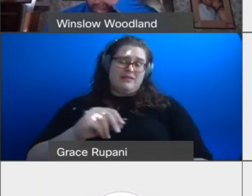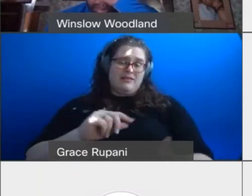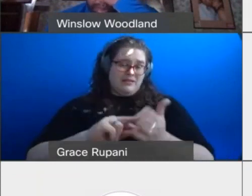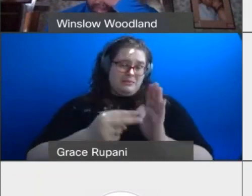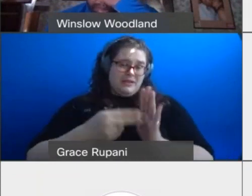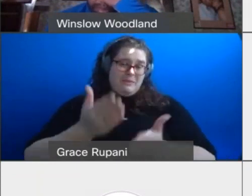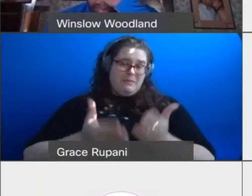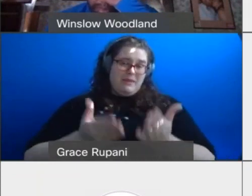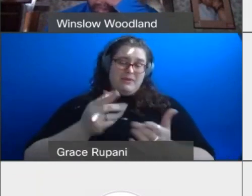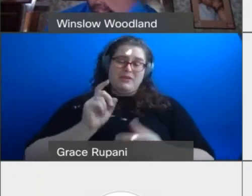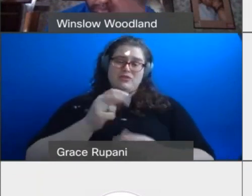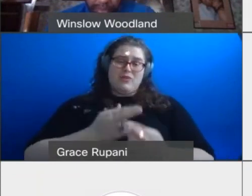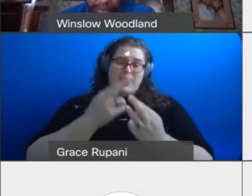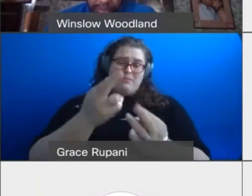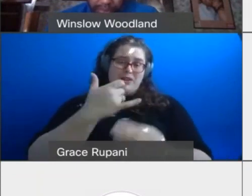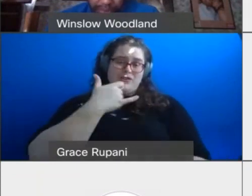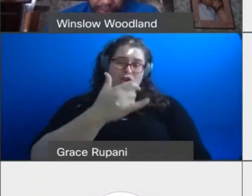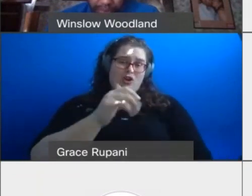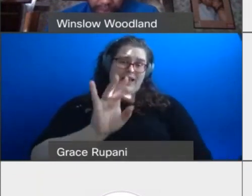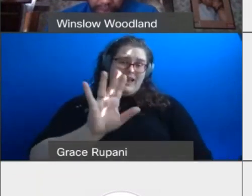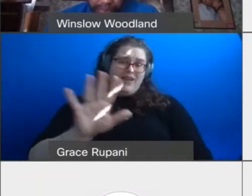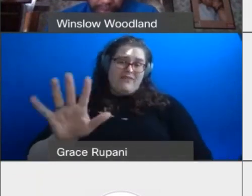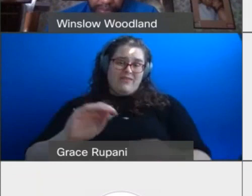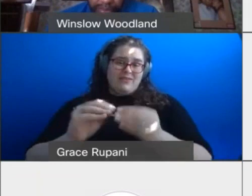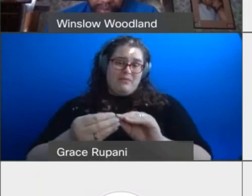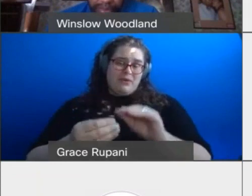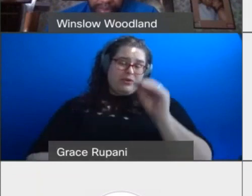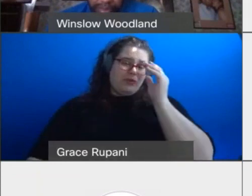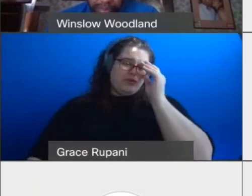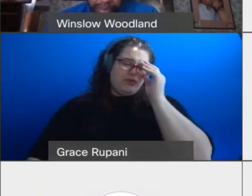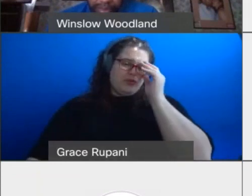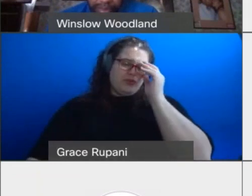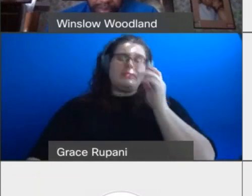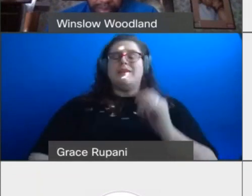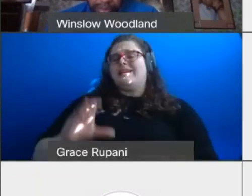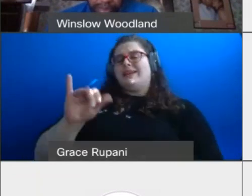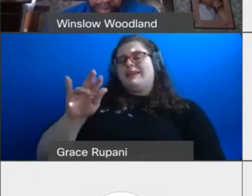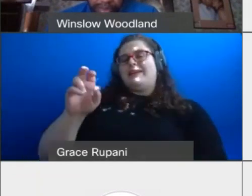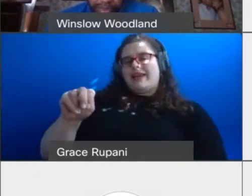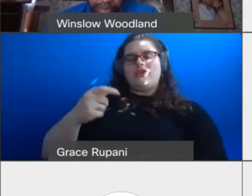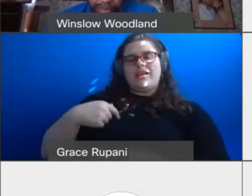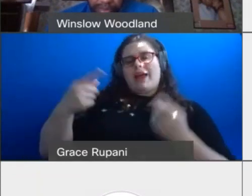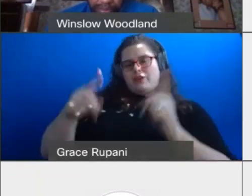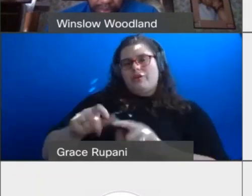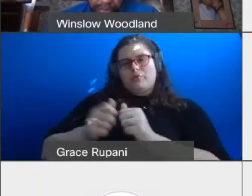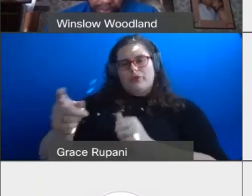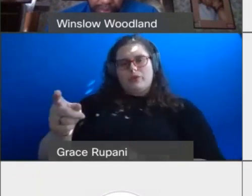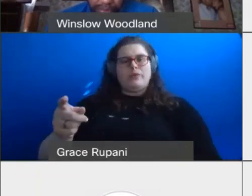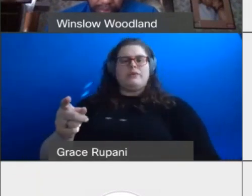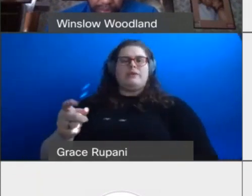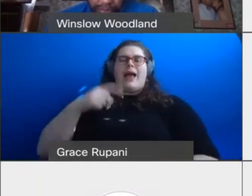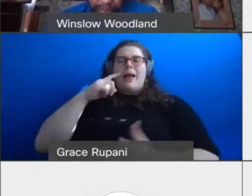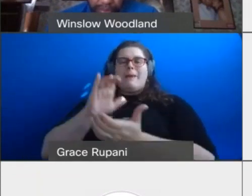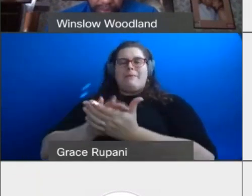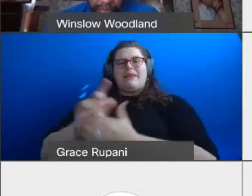the 855 number. But Karen, you could. Yeah, I agree with you, Director Reese. And I think there was a statement that was above